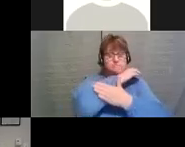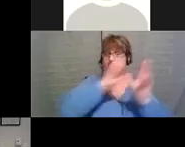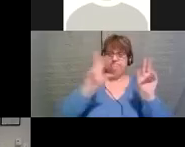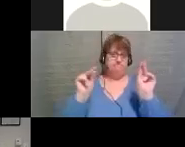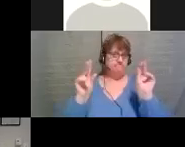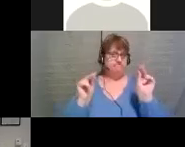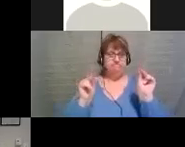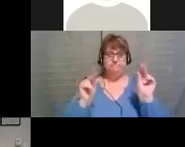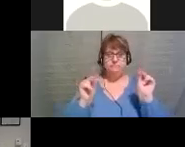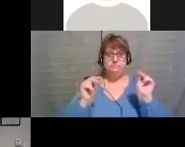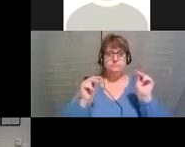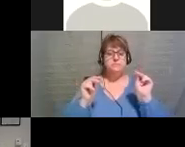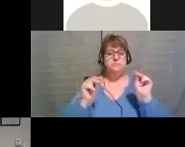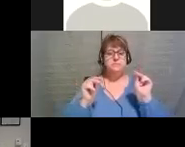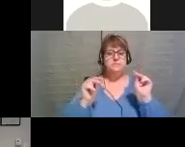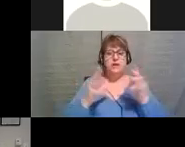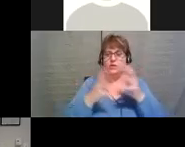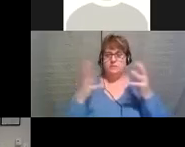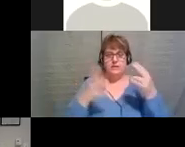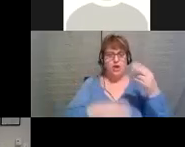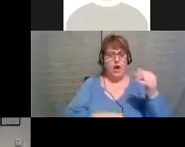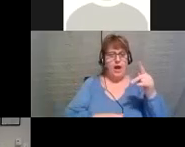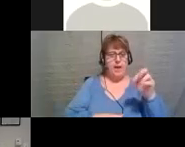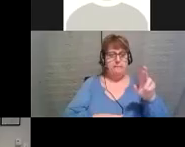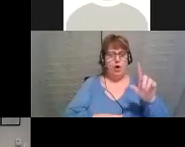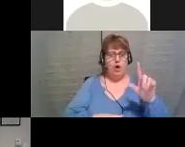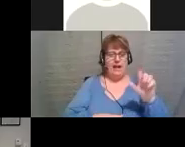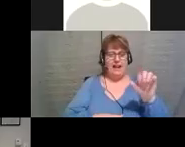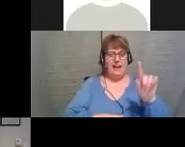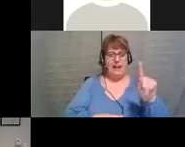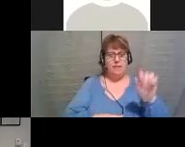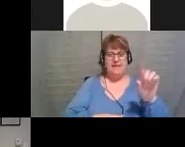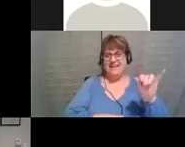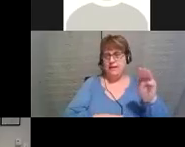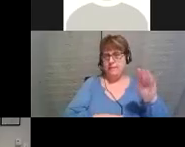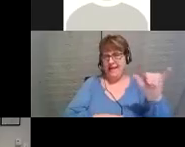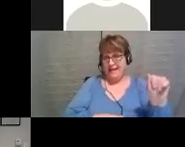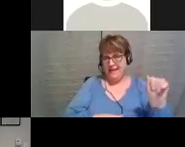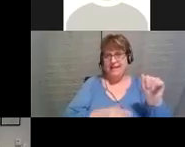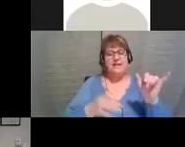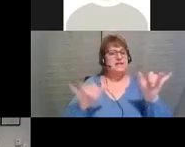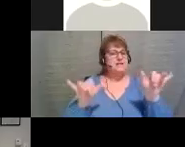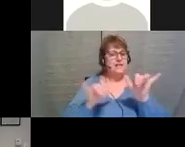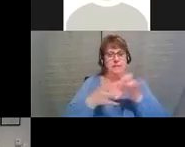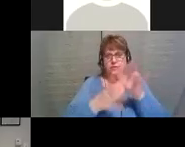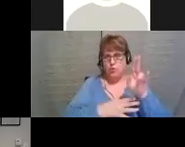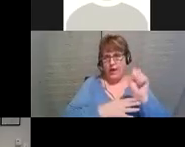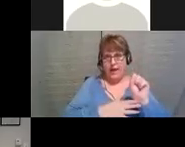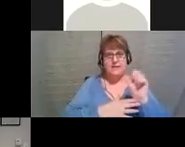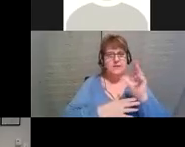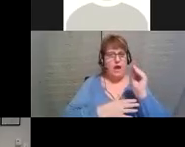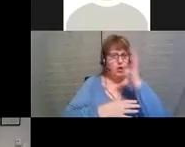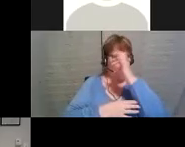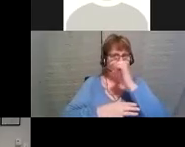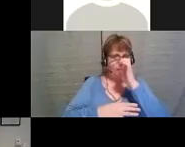No. Generally, there's just as much hyperlipidemia there as there is in North America or Europe. It's just that the complications